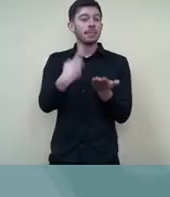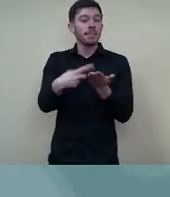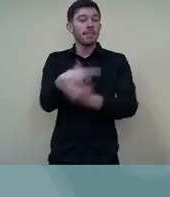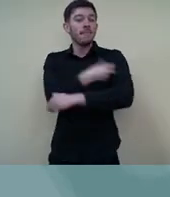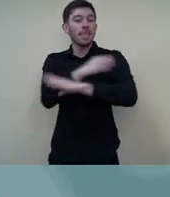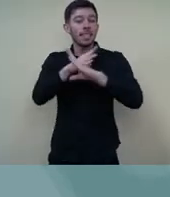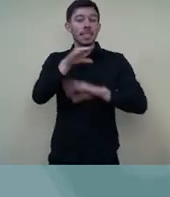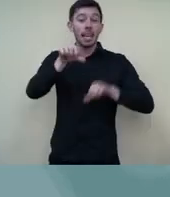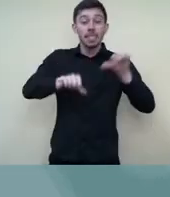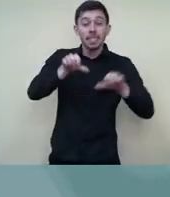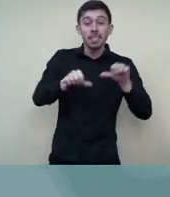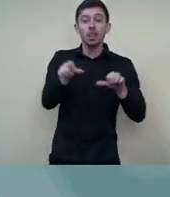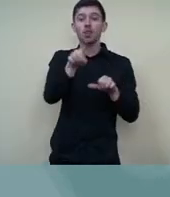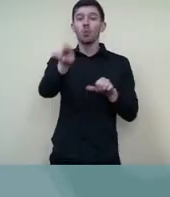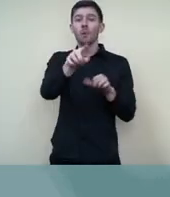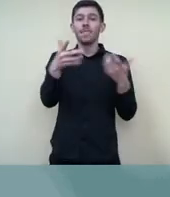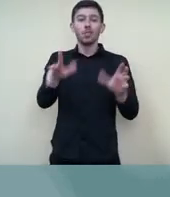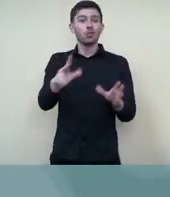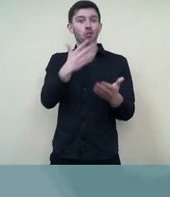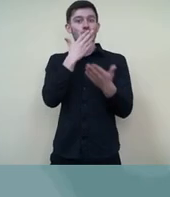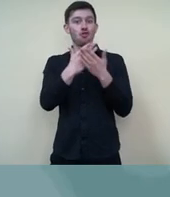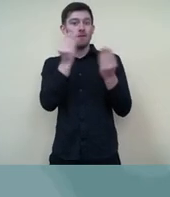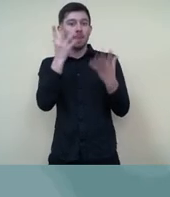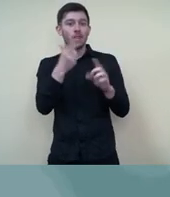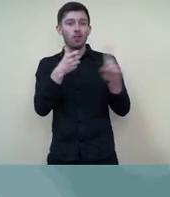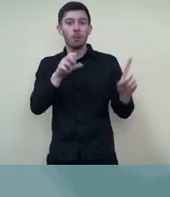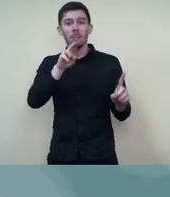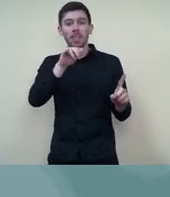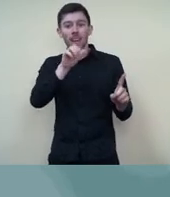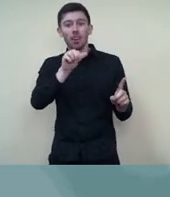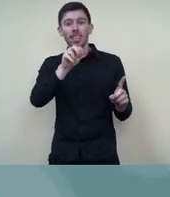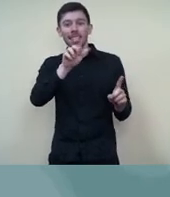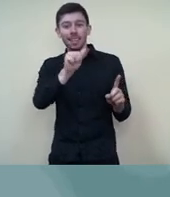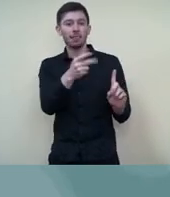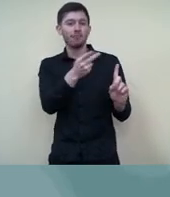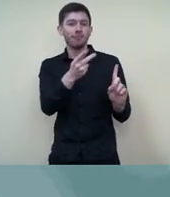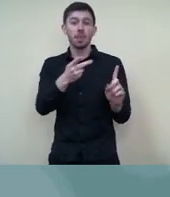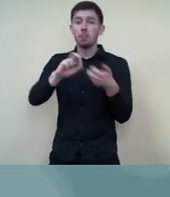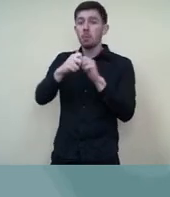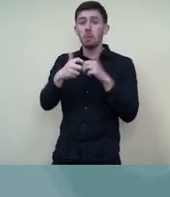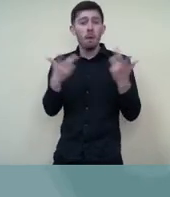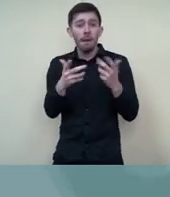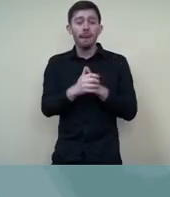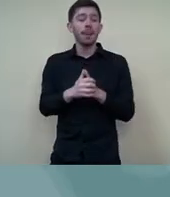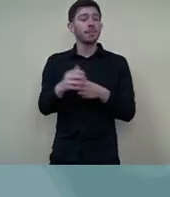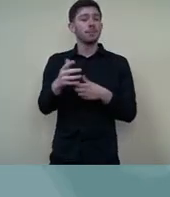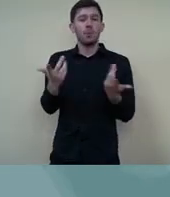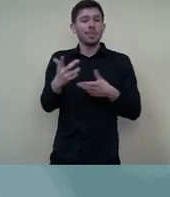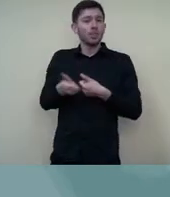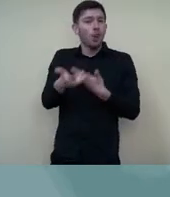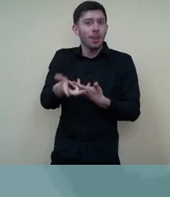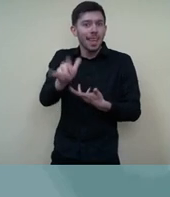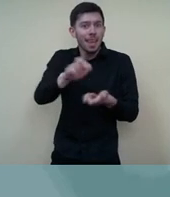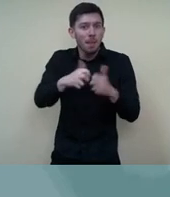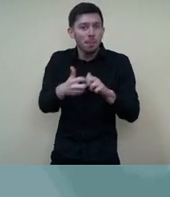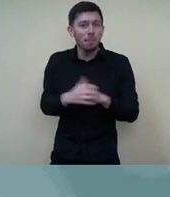guys have got some great instruction from Naira and Nina about what is the problem, what is causing this